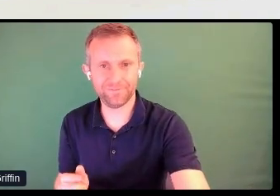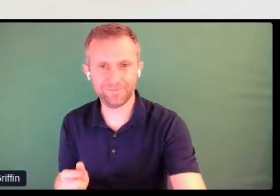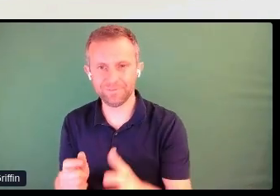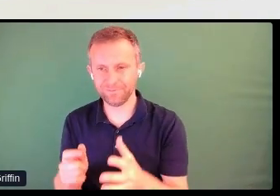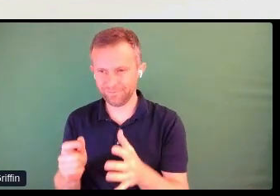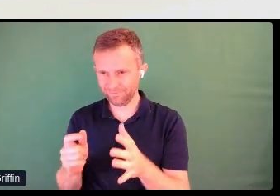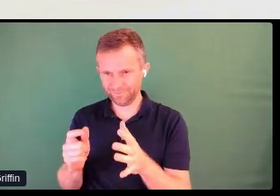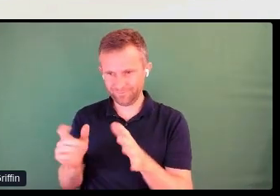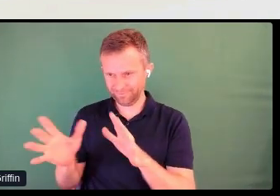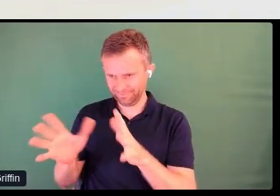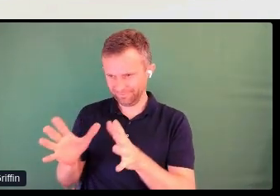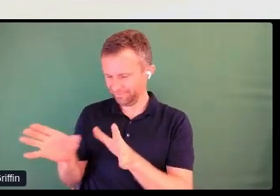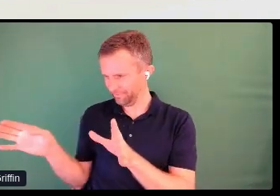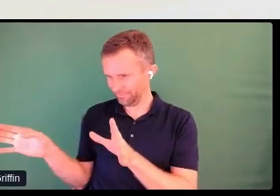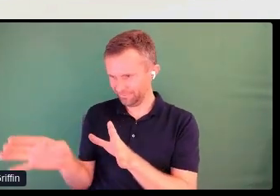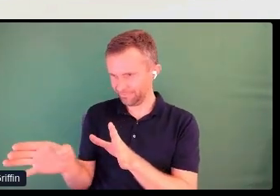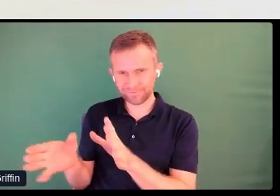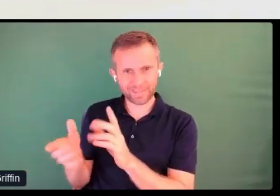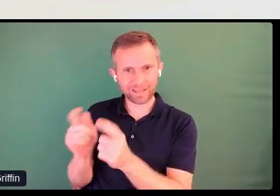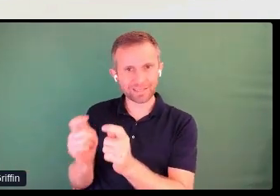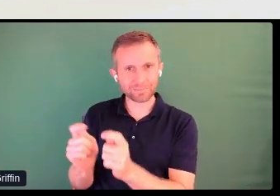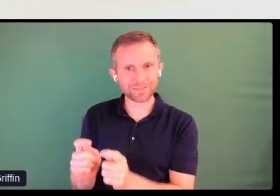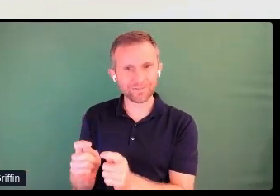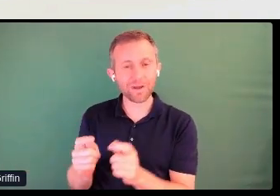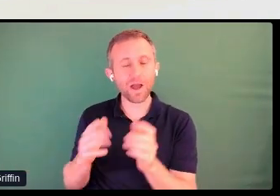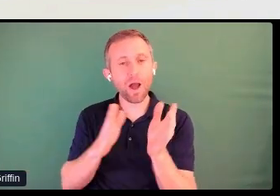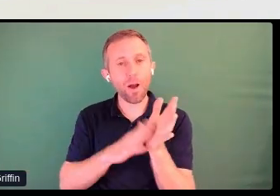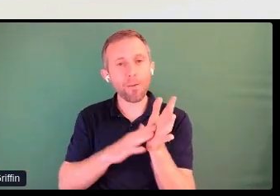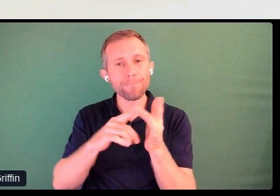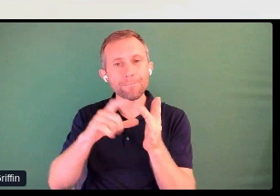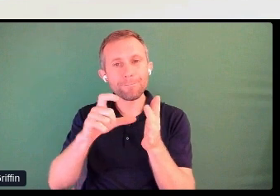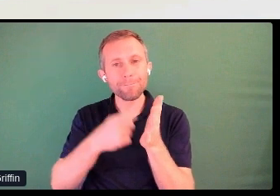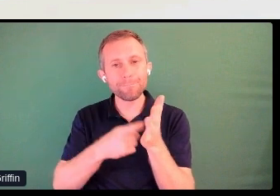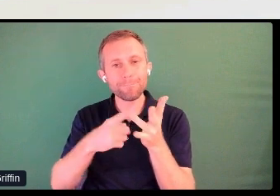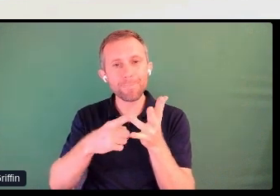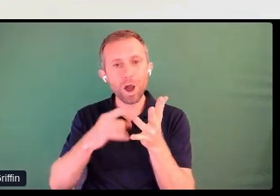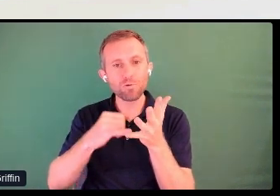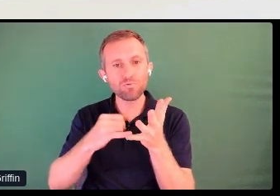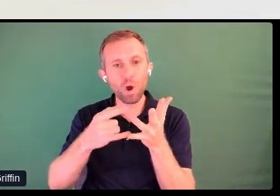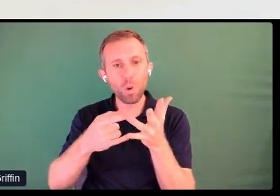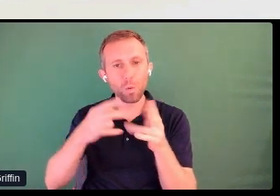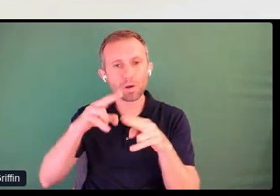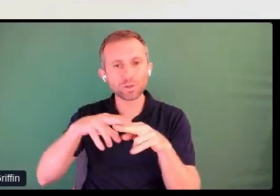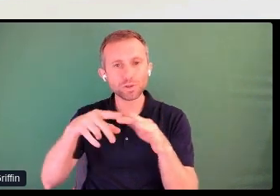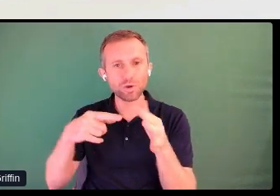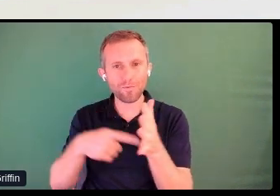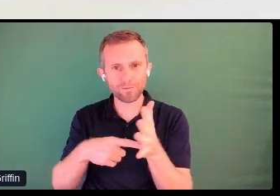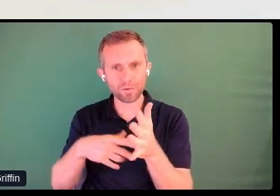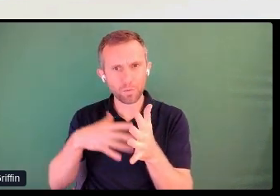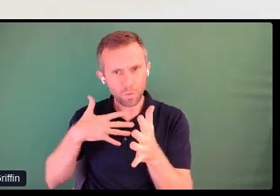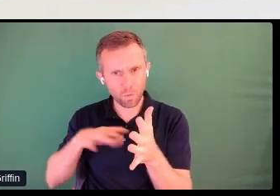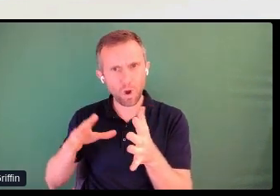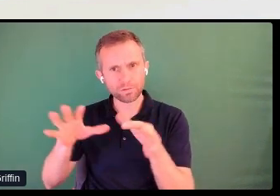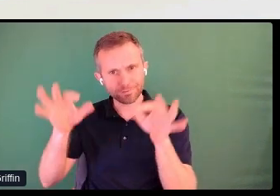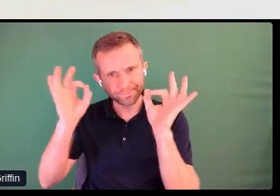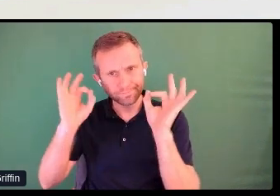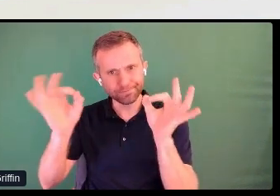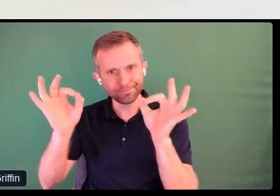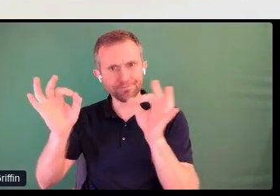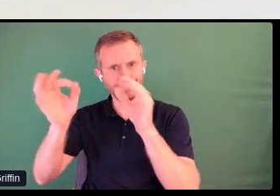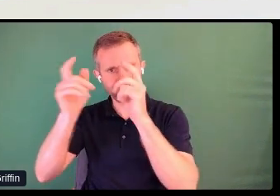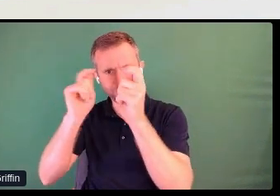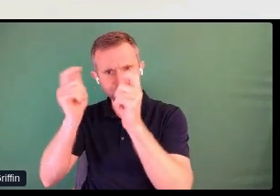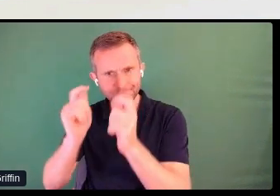that. So at Microsoft, our principle is to be accessible by design. And we believe in designing products that